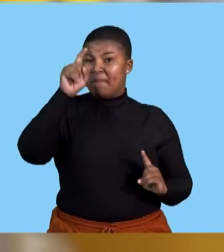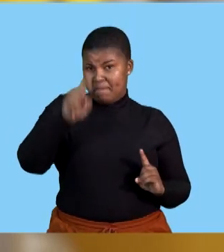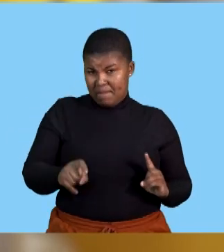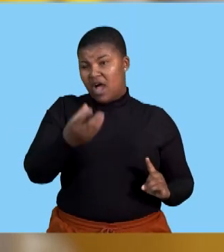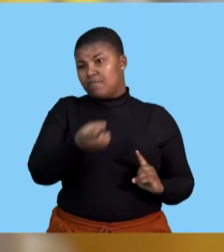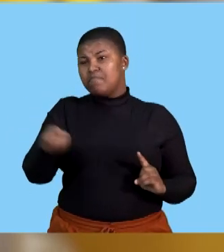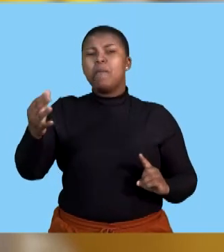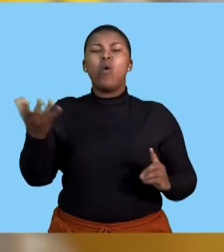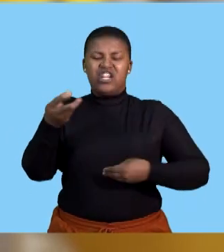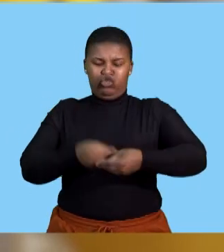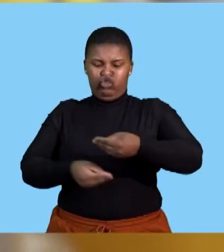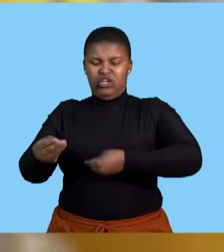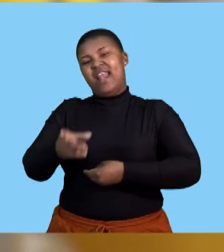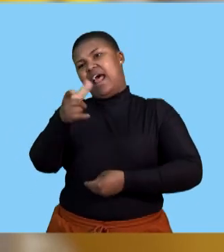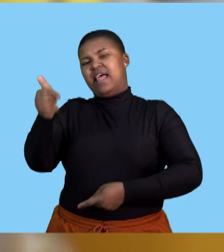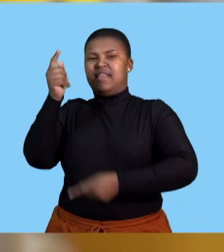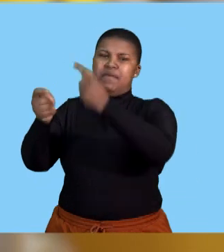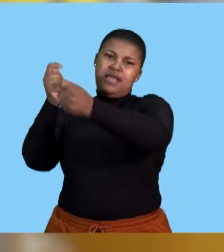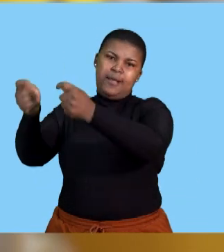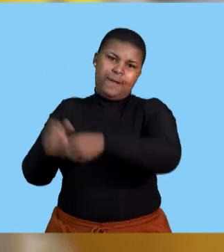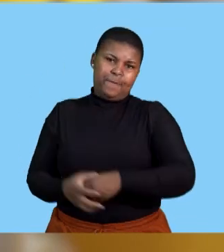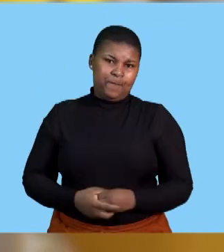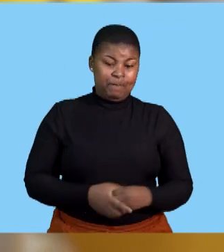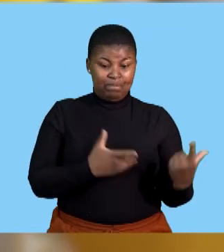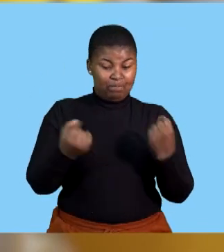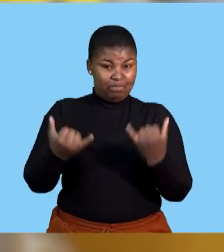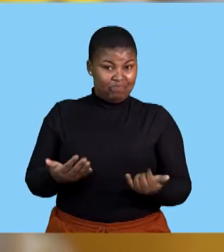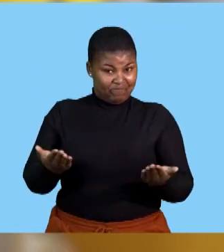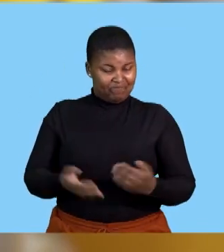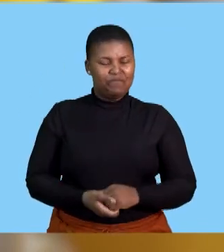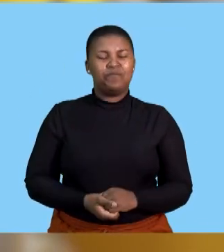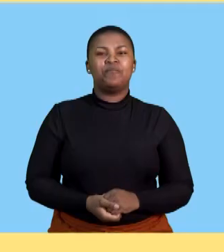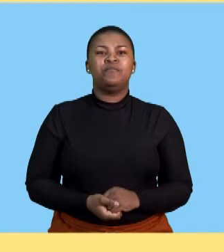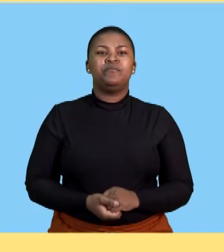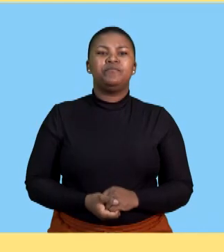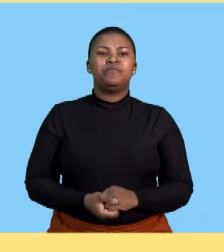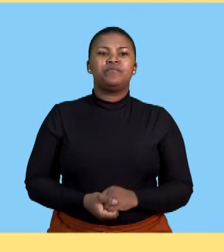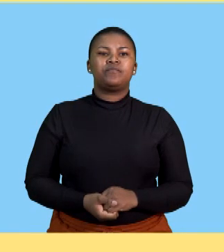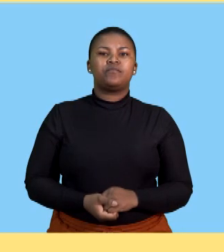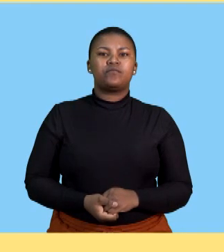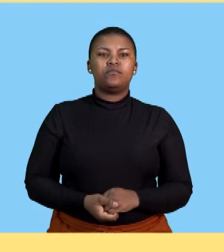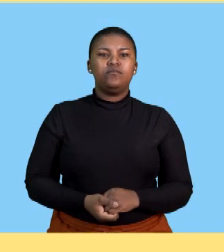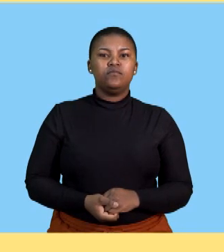it must go to my trade and other payables. Let us go and record it then.